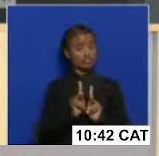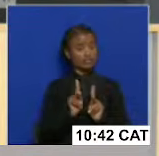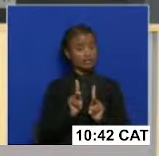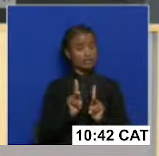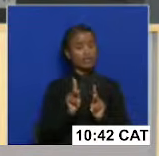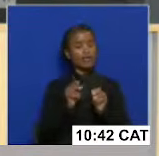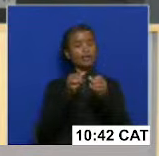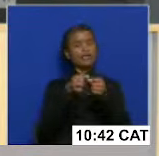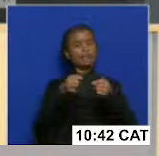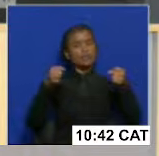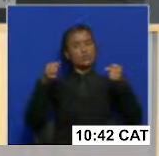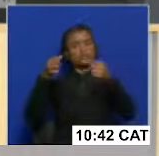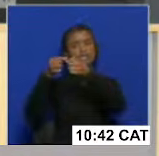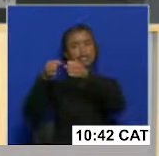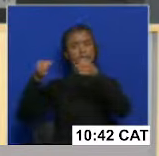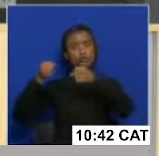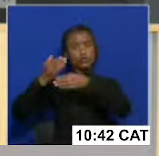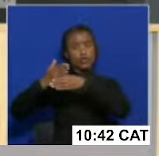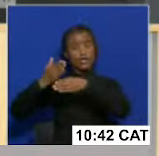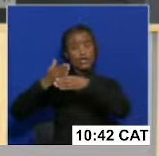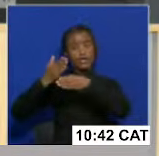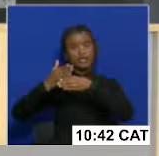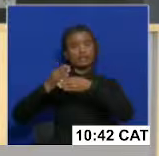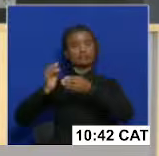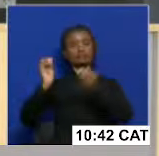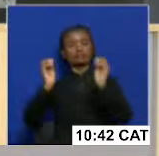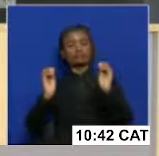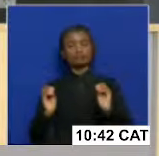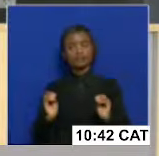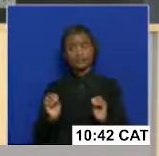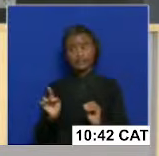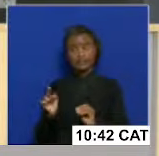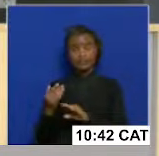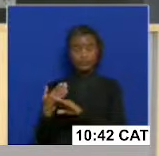mines. Okay, so he was not a law enforcement officer.